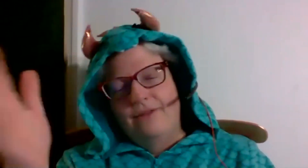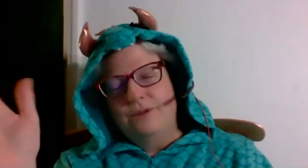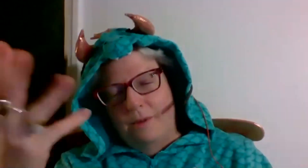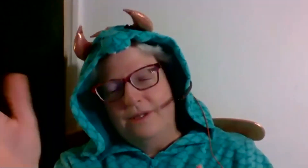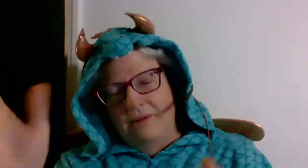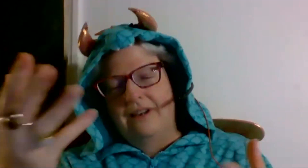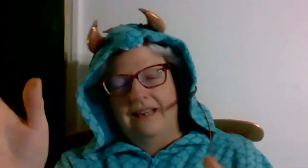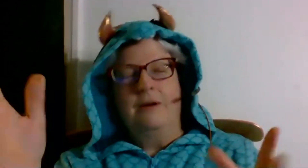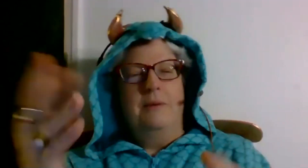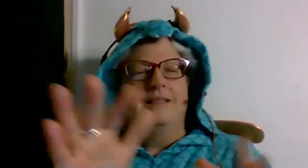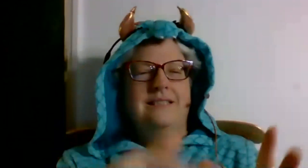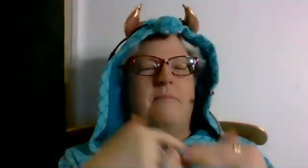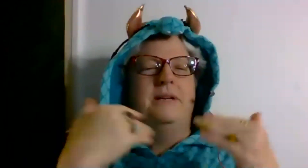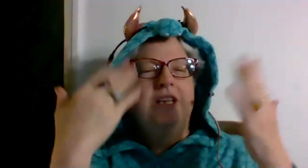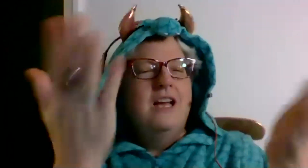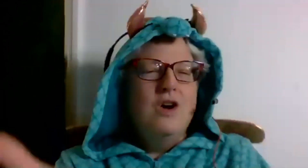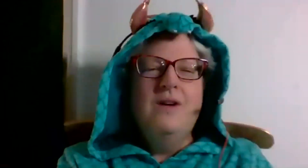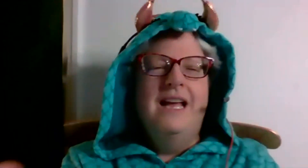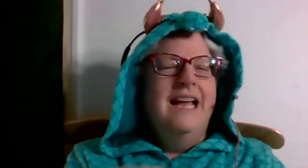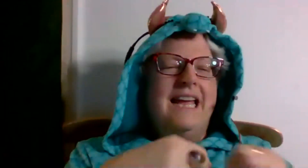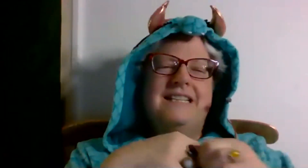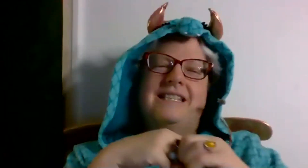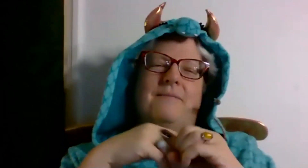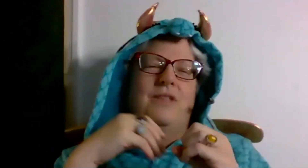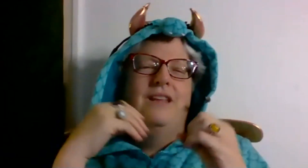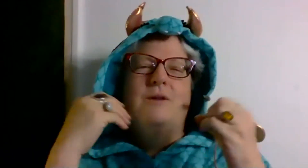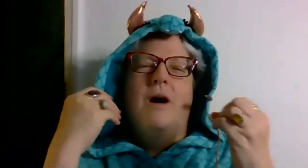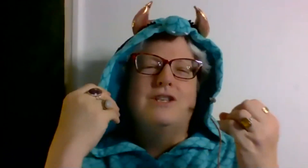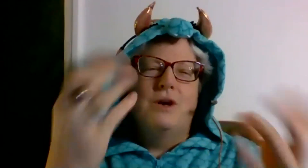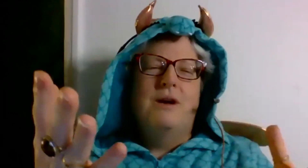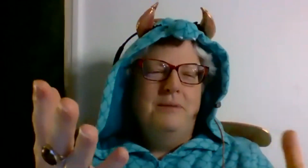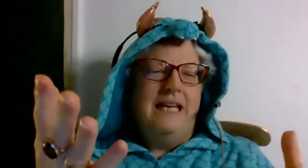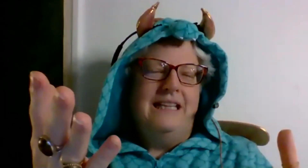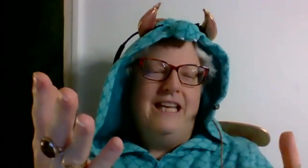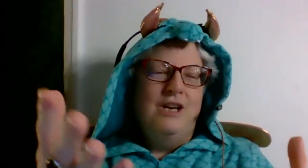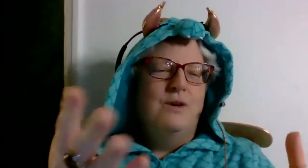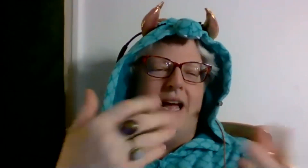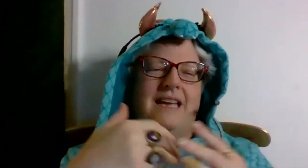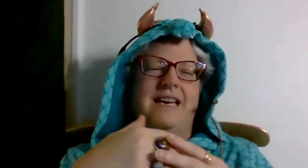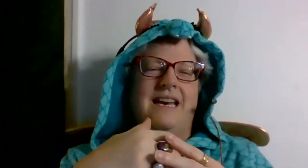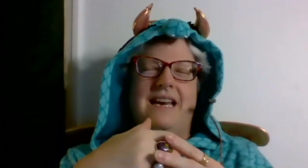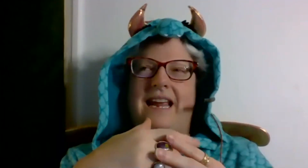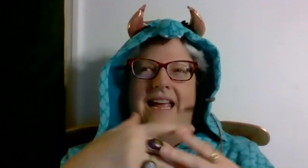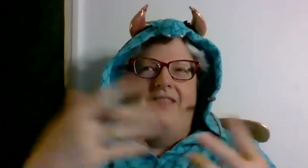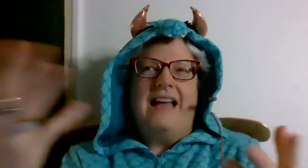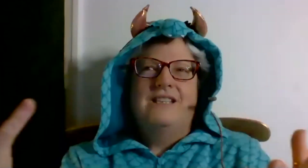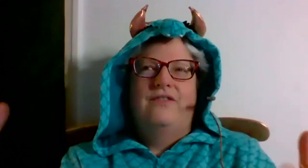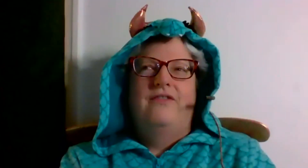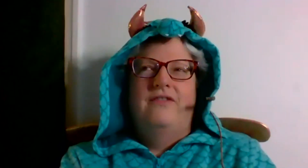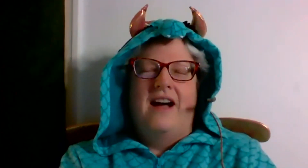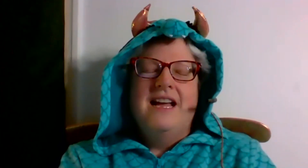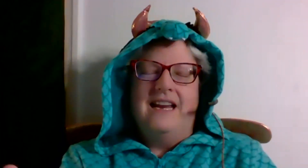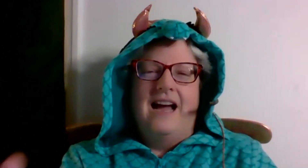yeah, they have those moments when they're licking their butt and stuff. But you know, you are so completely you, and